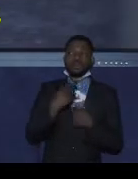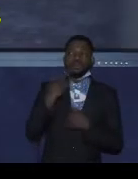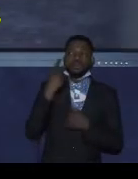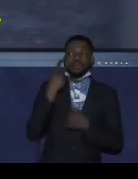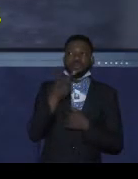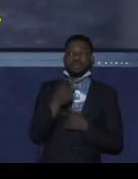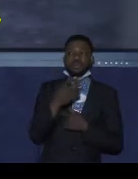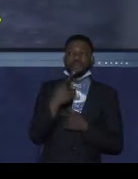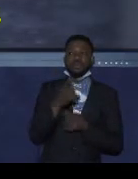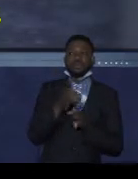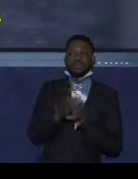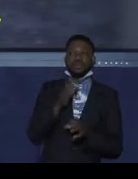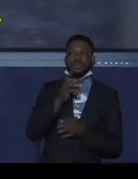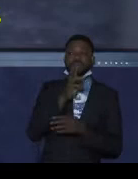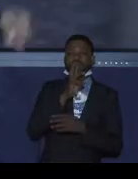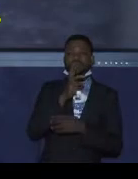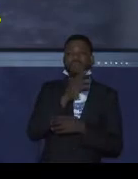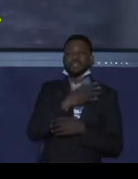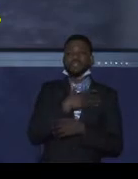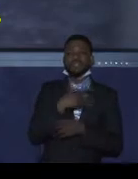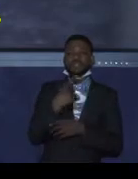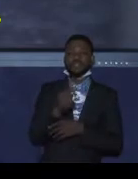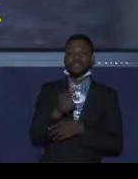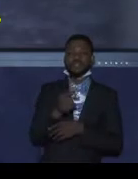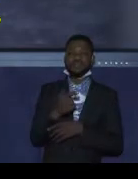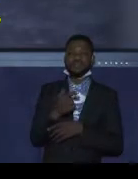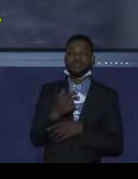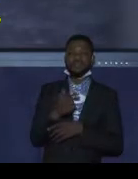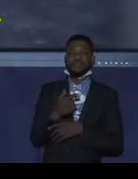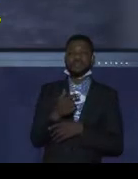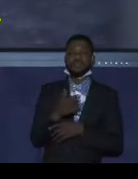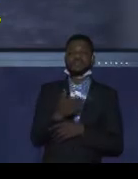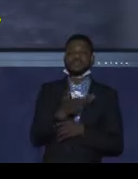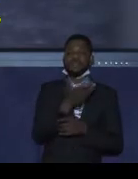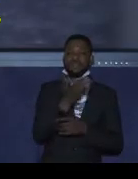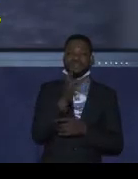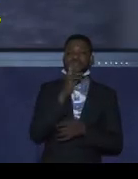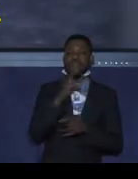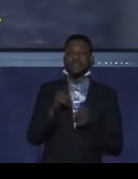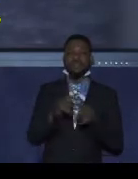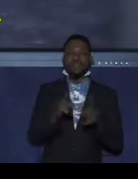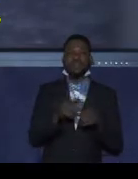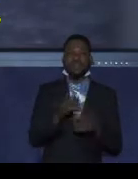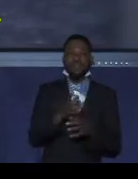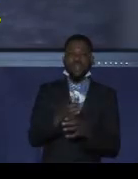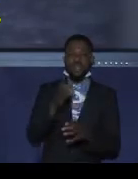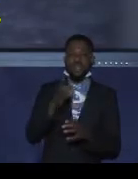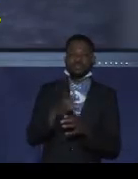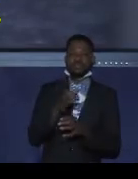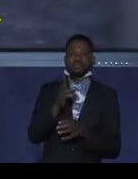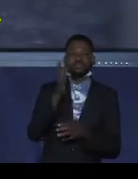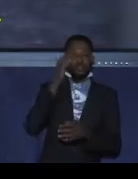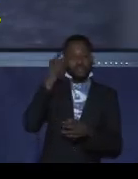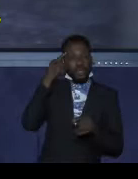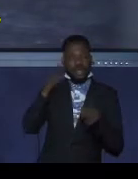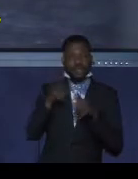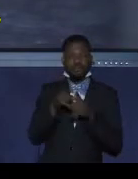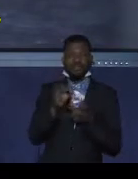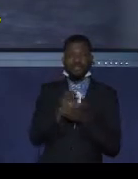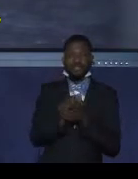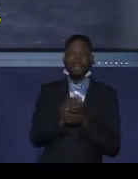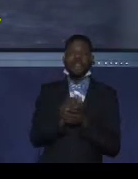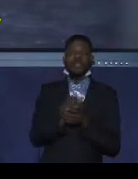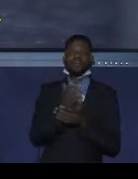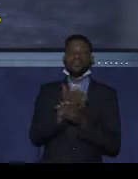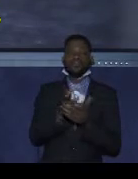have seen this bottled water, and of course that. Okay, these are several containers, but you will agree with me that some